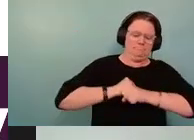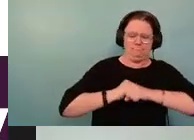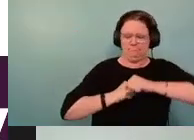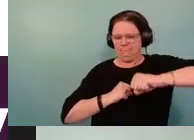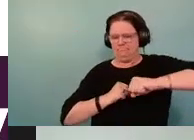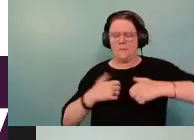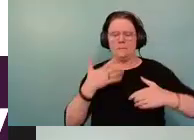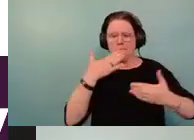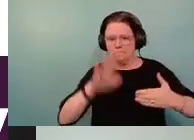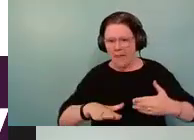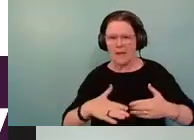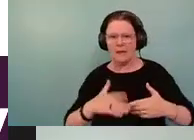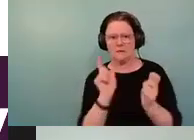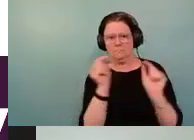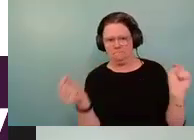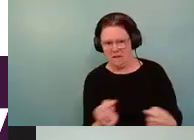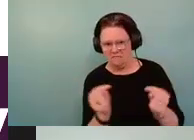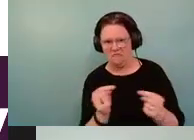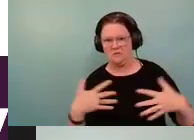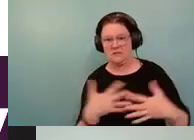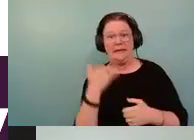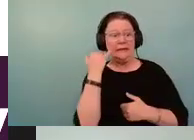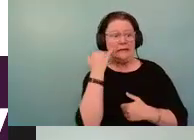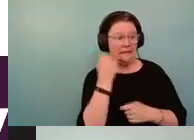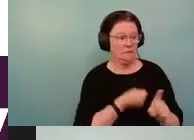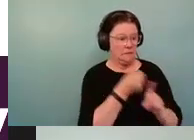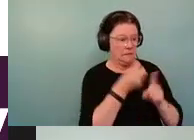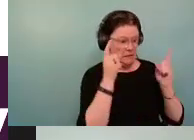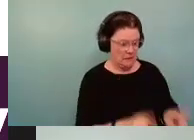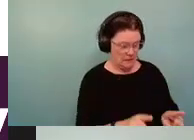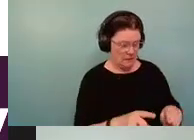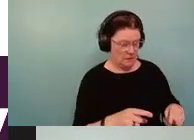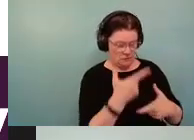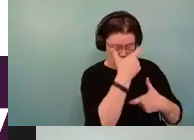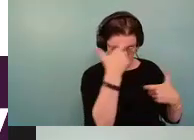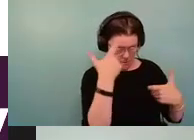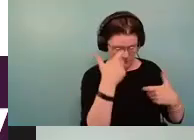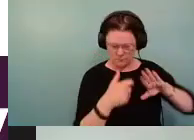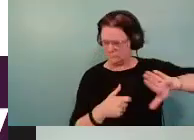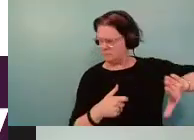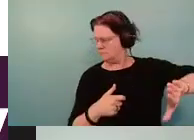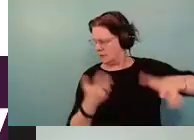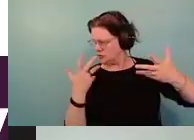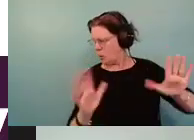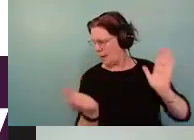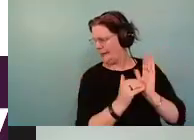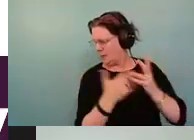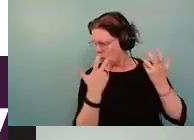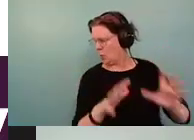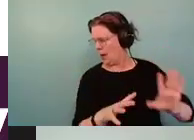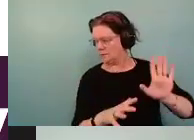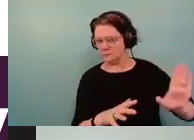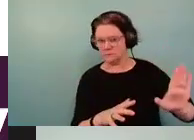or scary things. When an event is traumatic, our brain logs it as something we don't want to happen again. It does this